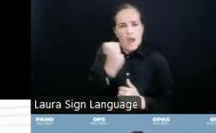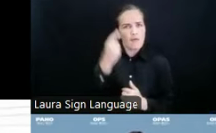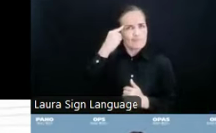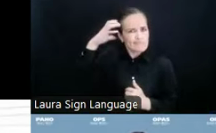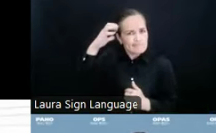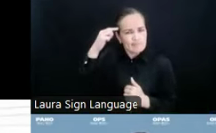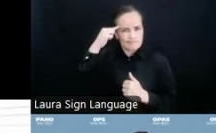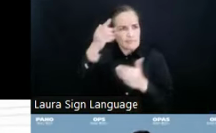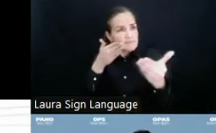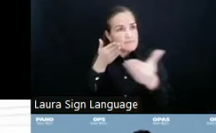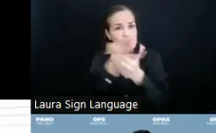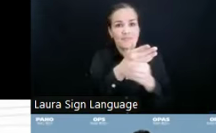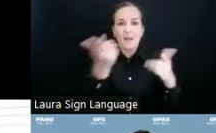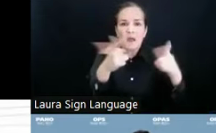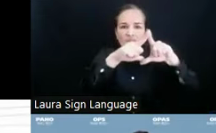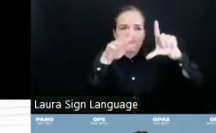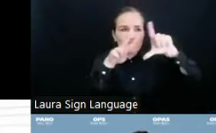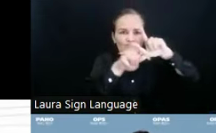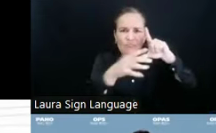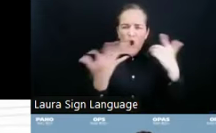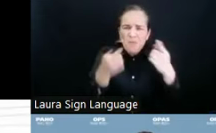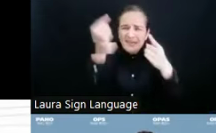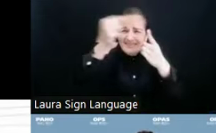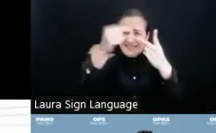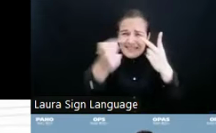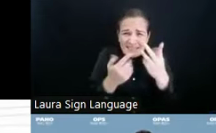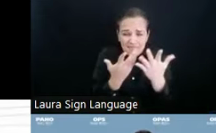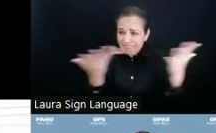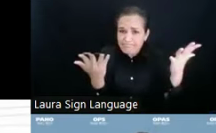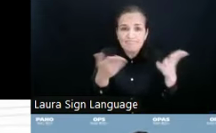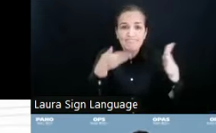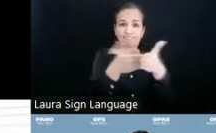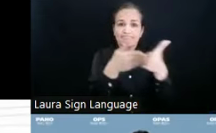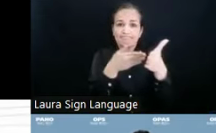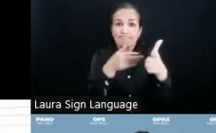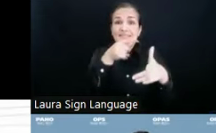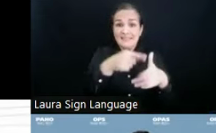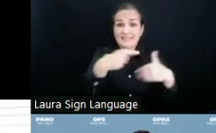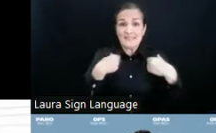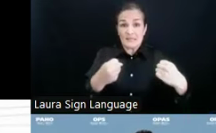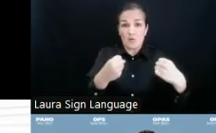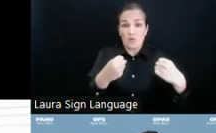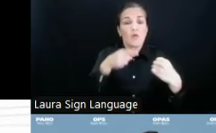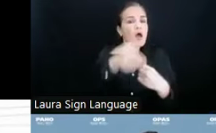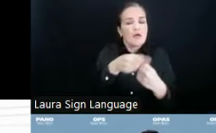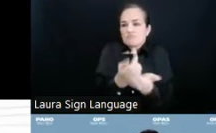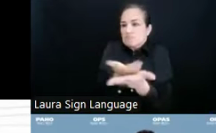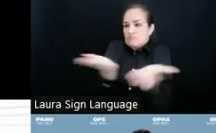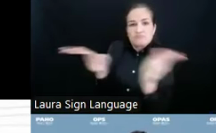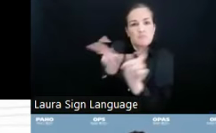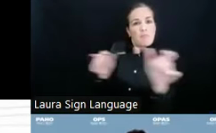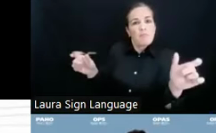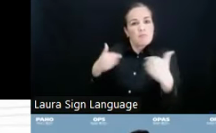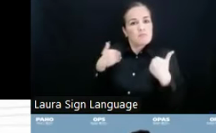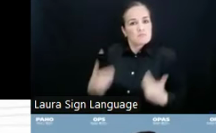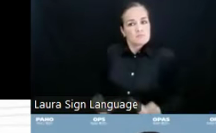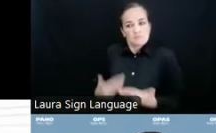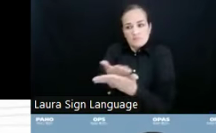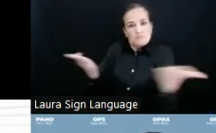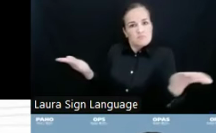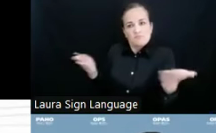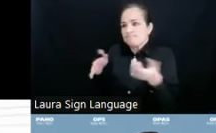en cuenta schizophrenic and goes to a cualquier tipo de gynecologist. intervención So we have o to take intervención into account that this conjuntamente kind of necesaria intervention y que is afecta a totally todas las condiciones de cross-cutting salud de